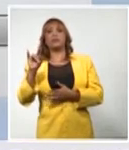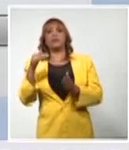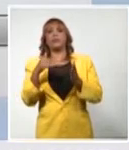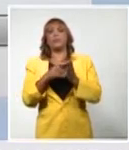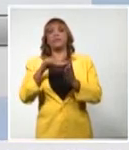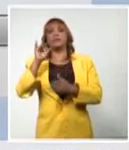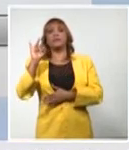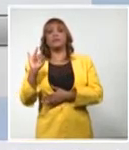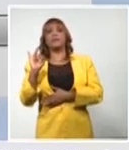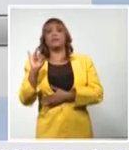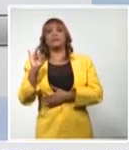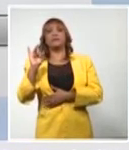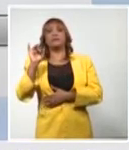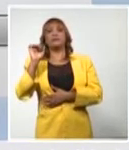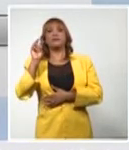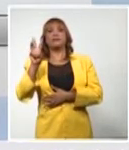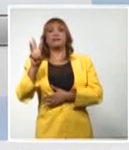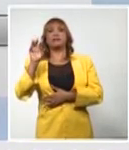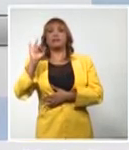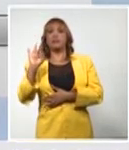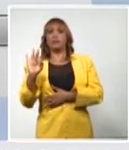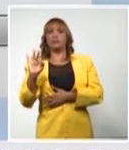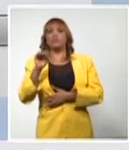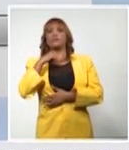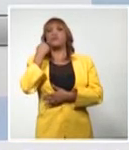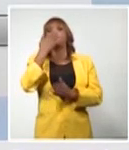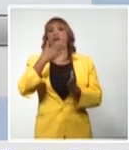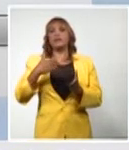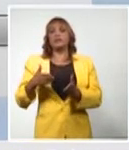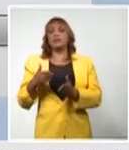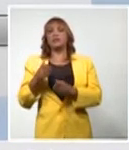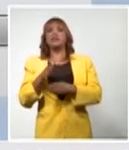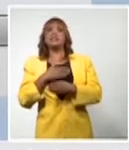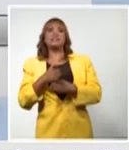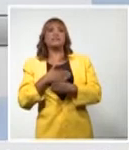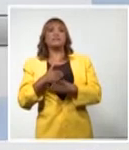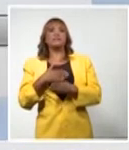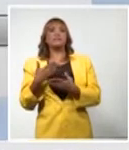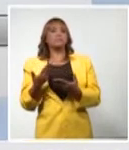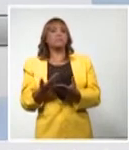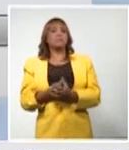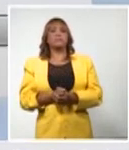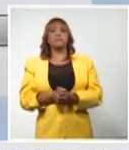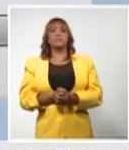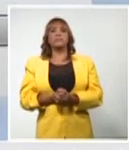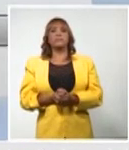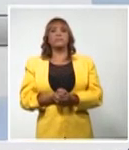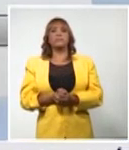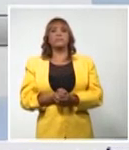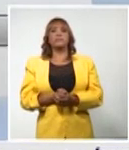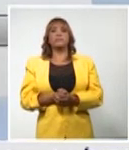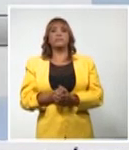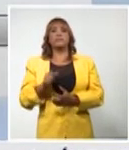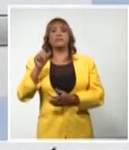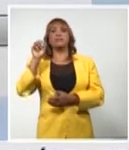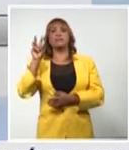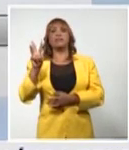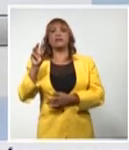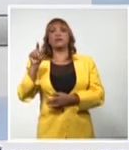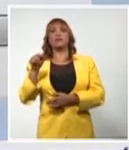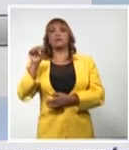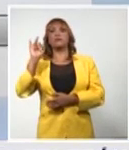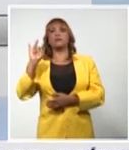4,156 occurred in the region, bringing the COVID-19 death toll in the Americas to